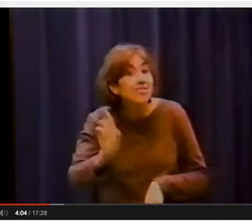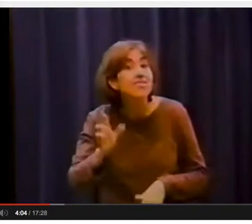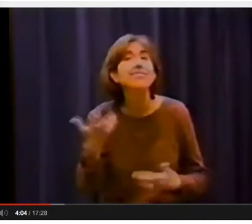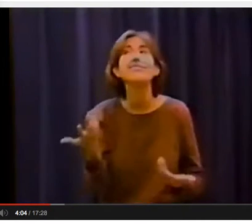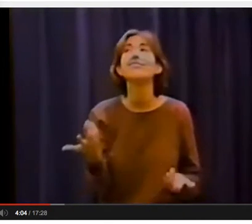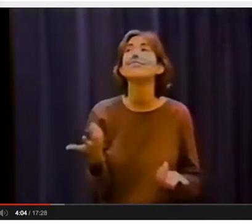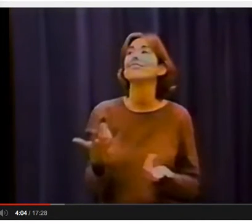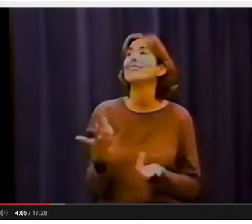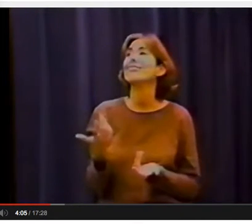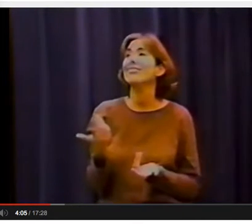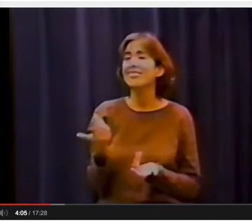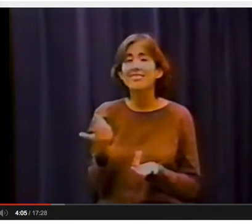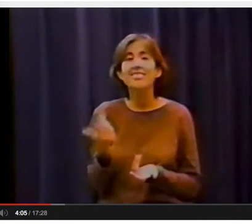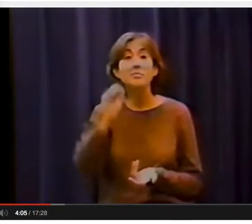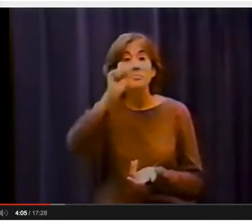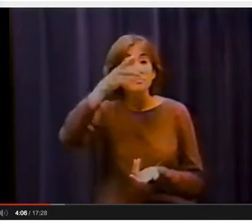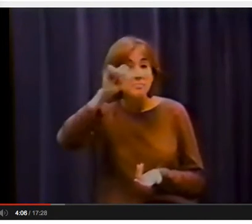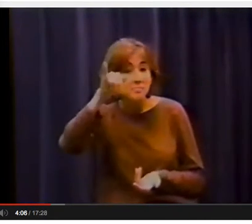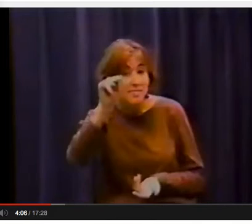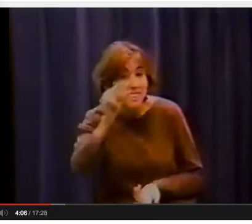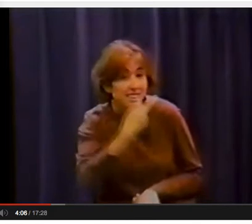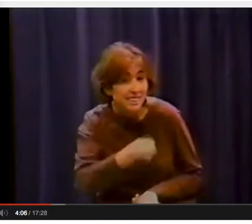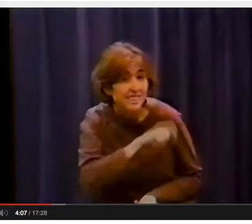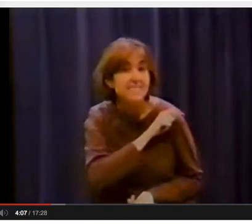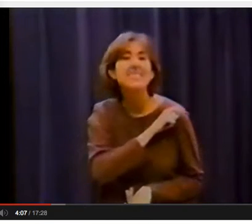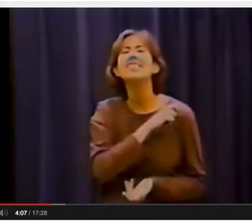some are from Cuba,